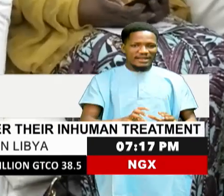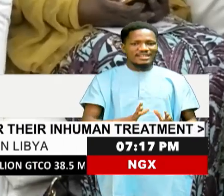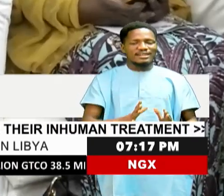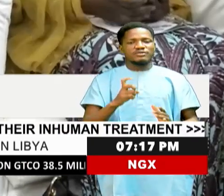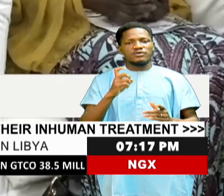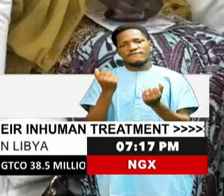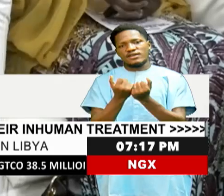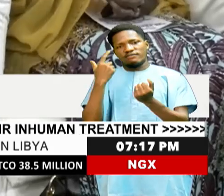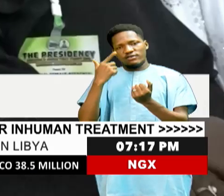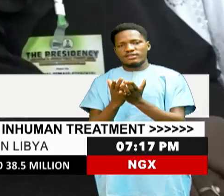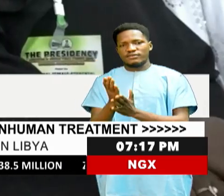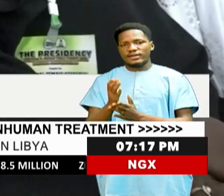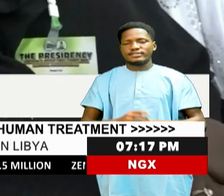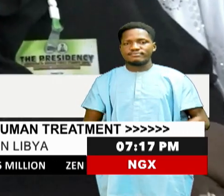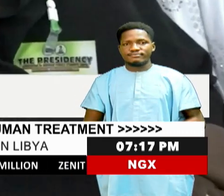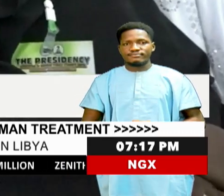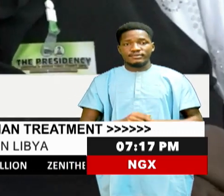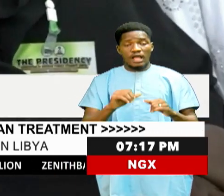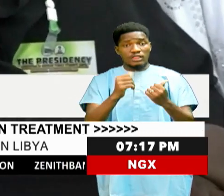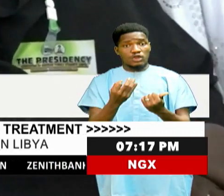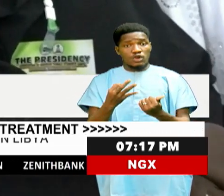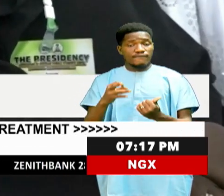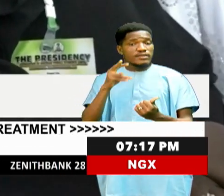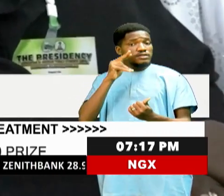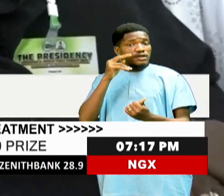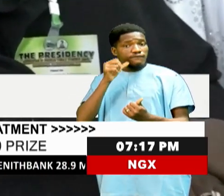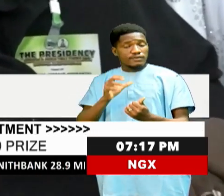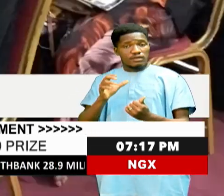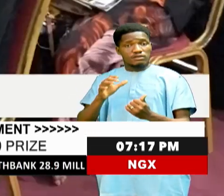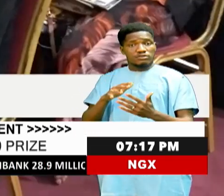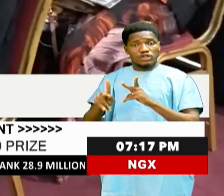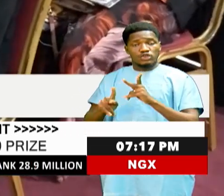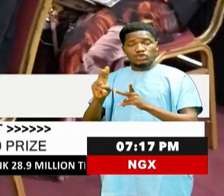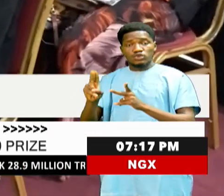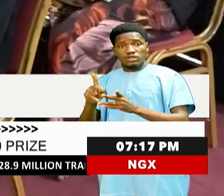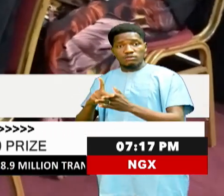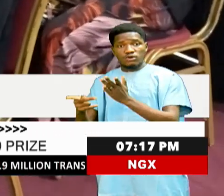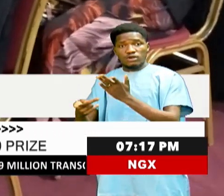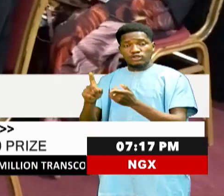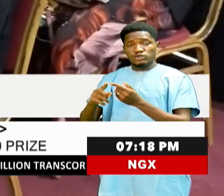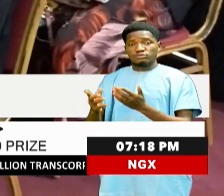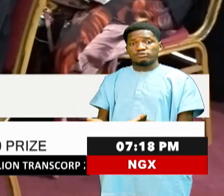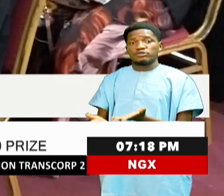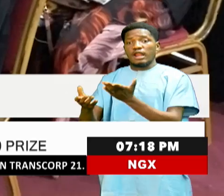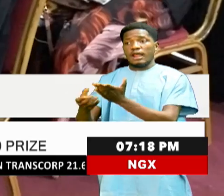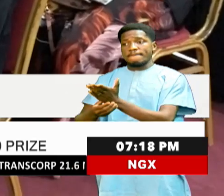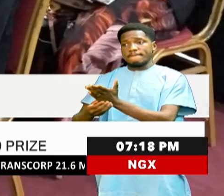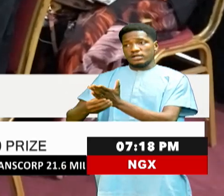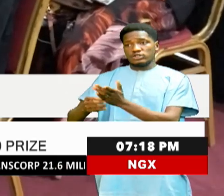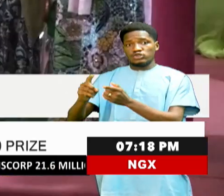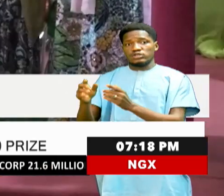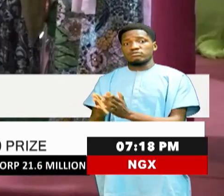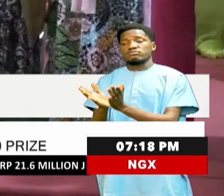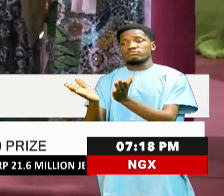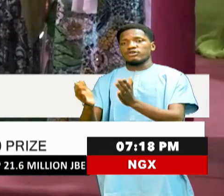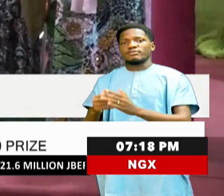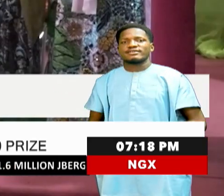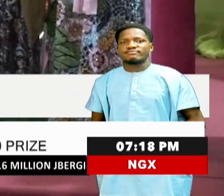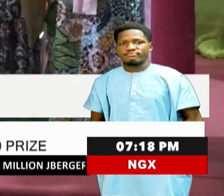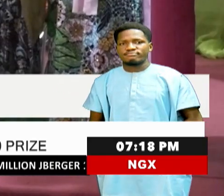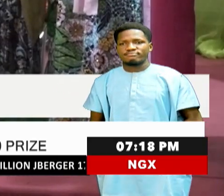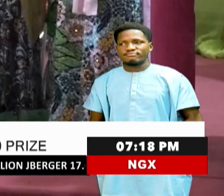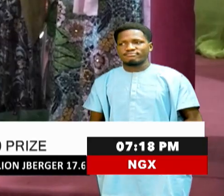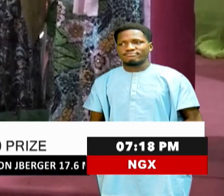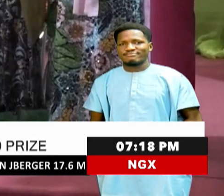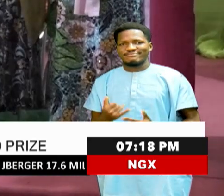of Nigerian Female Students used the event to present its maiden magazine to the public. Ngozi